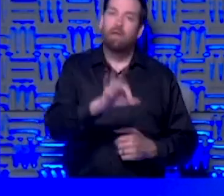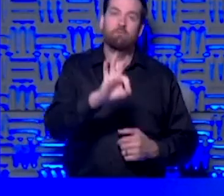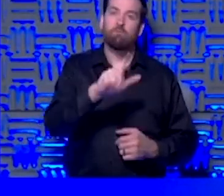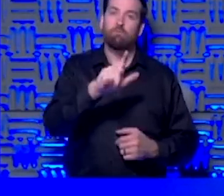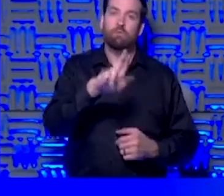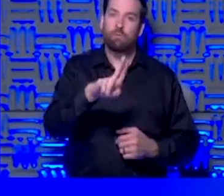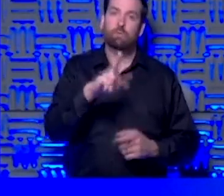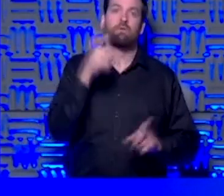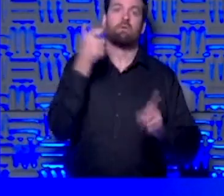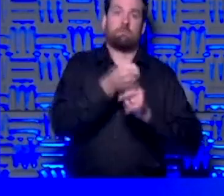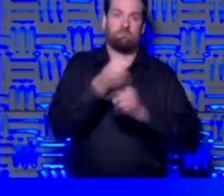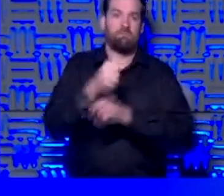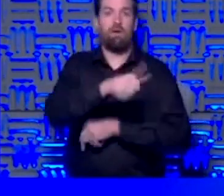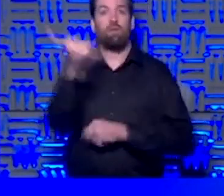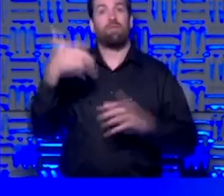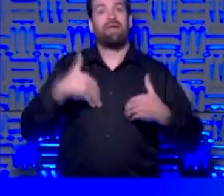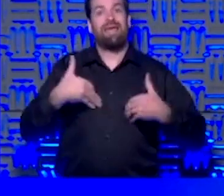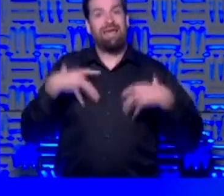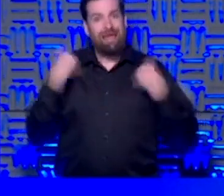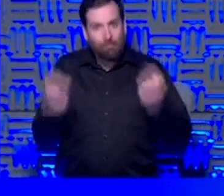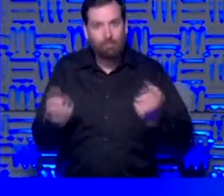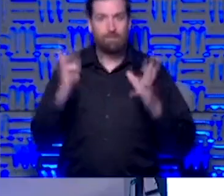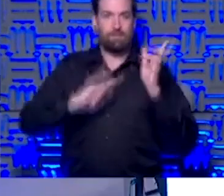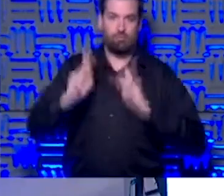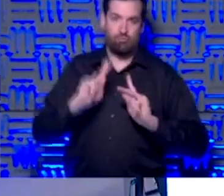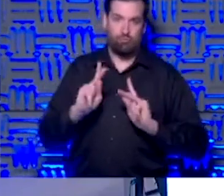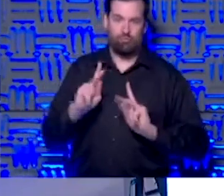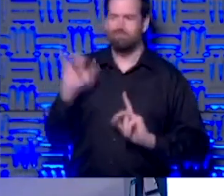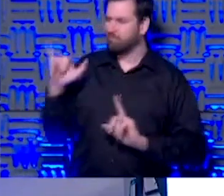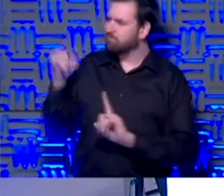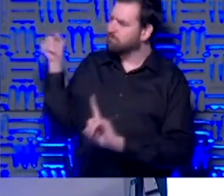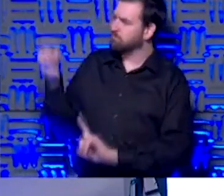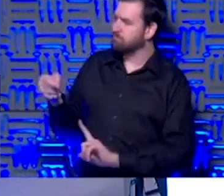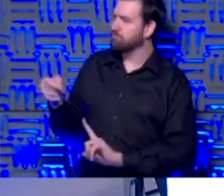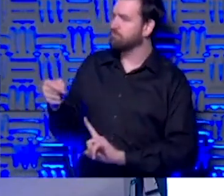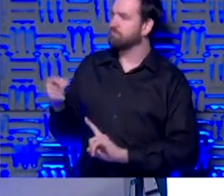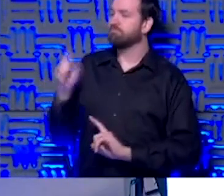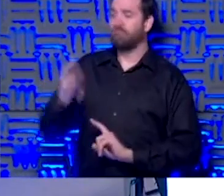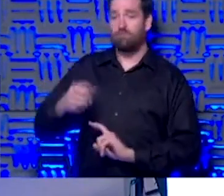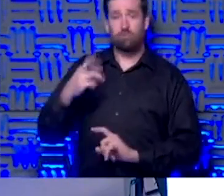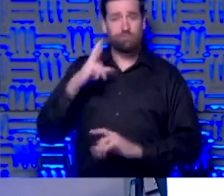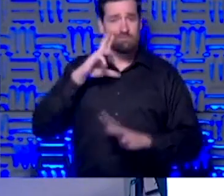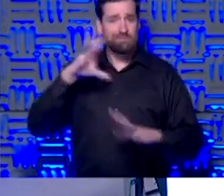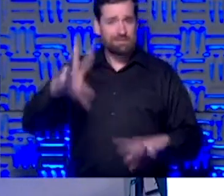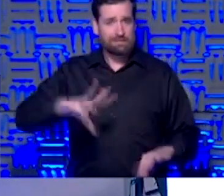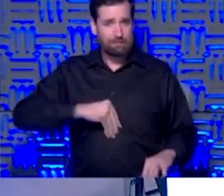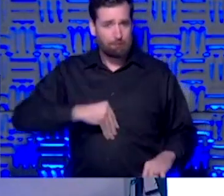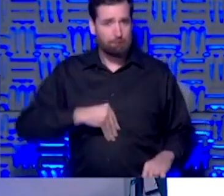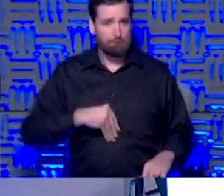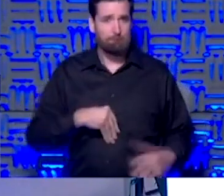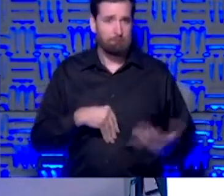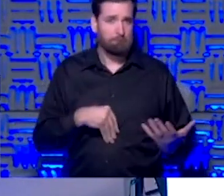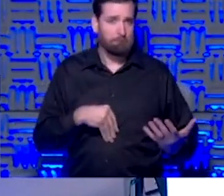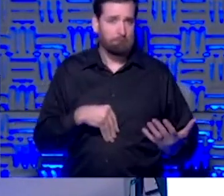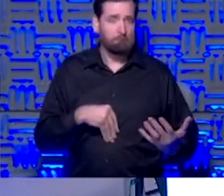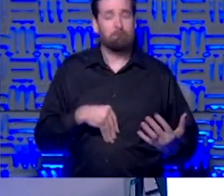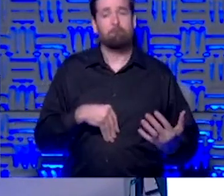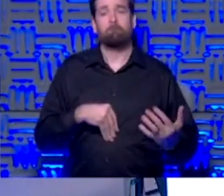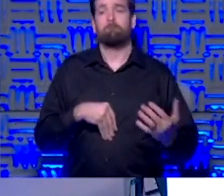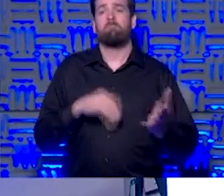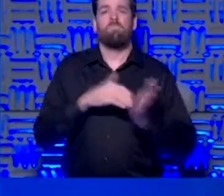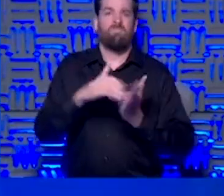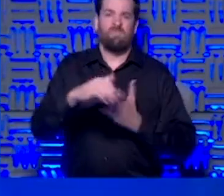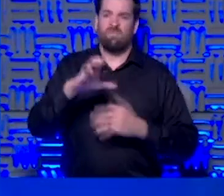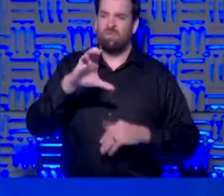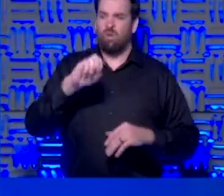affect even other healthy people. And you know, that's the thing about it, and we just have to come to terms with the reality and trying to. And again, too often